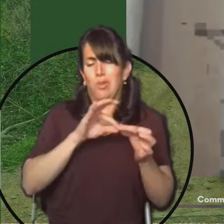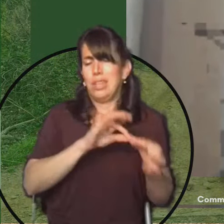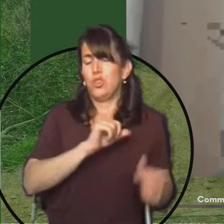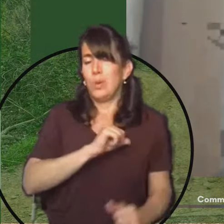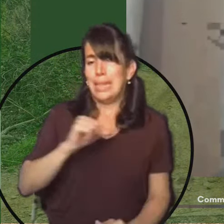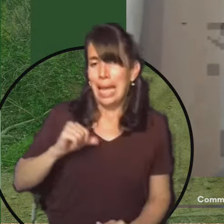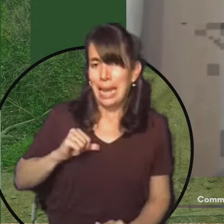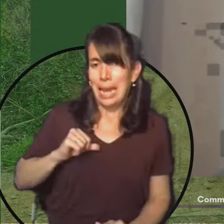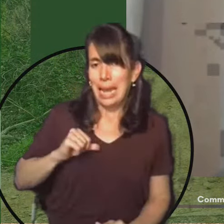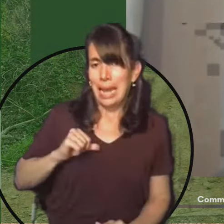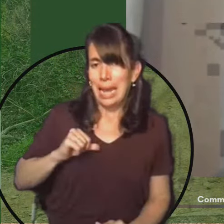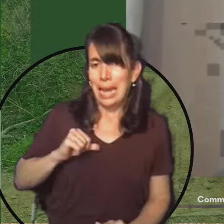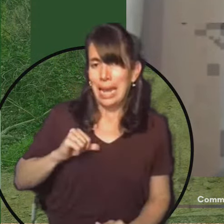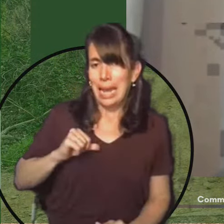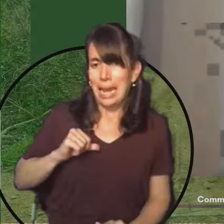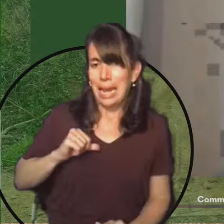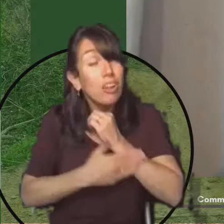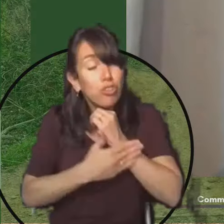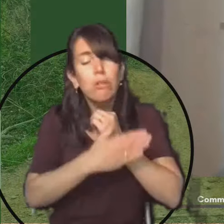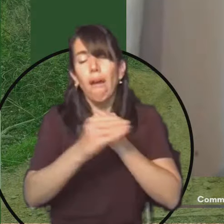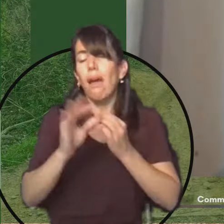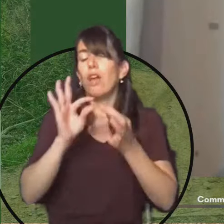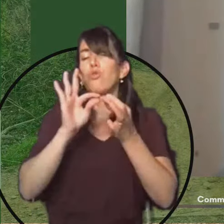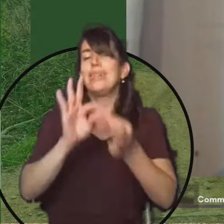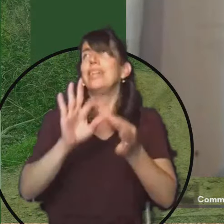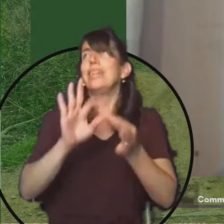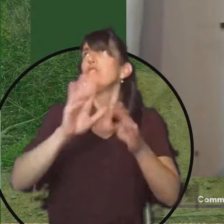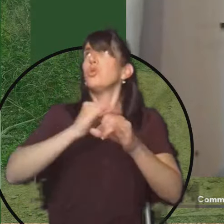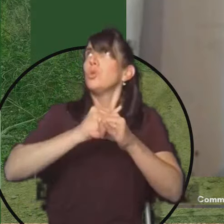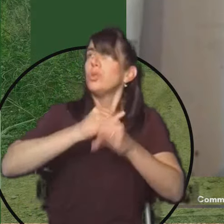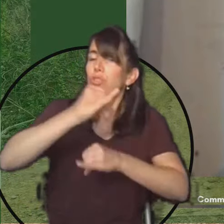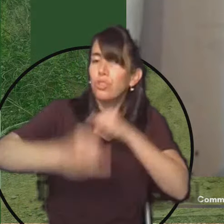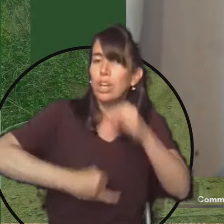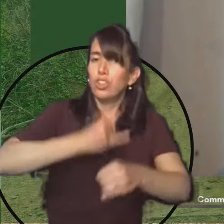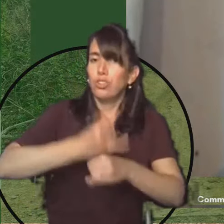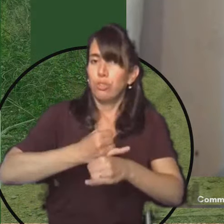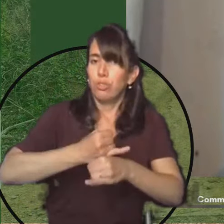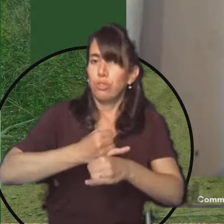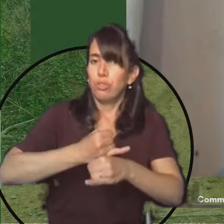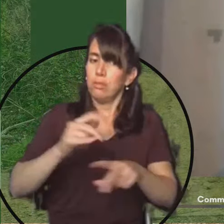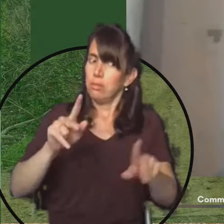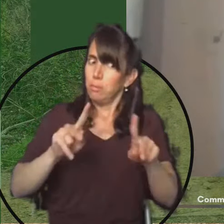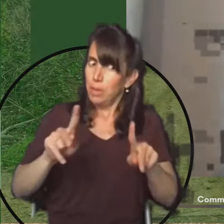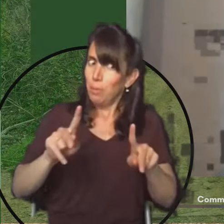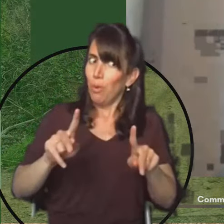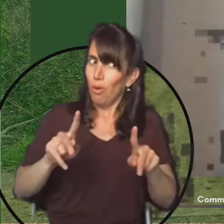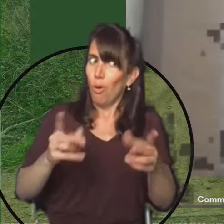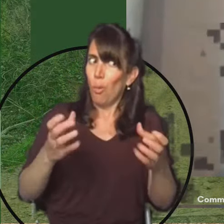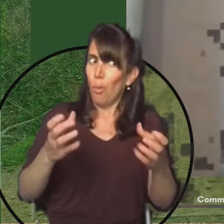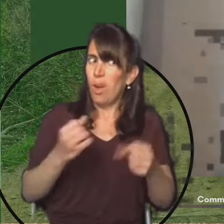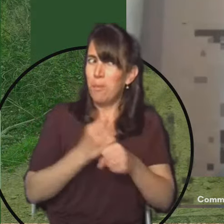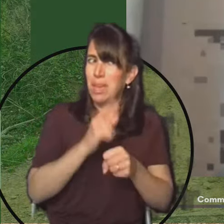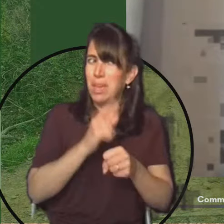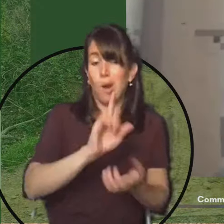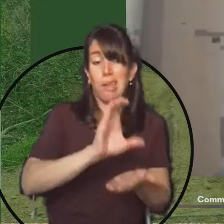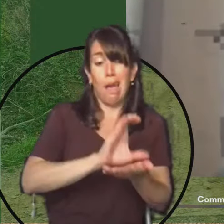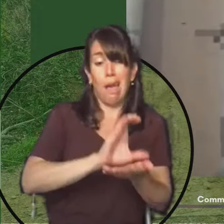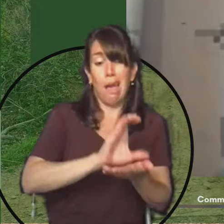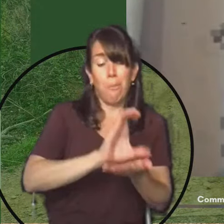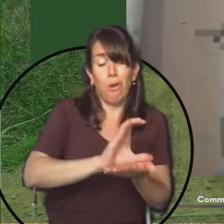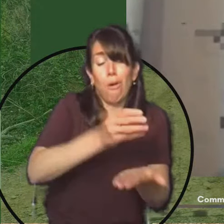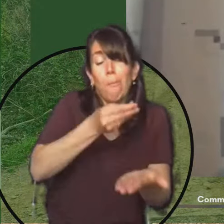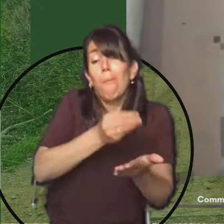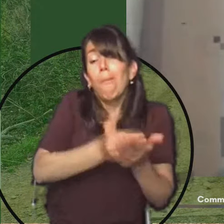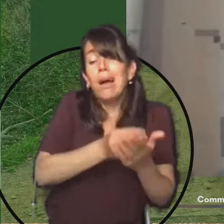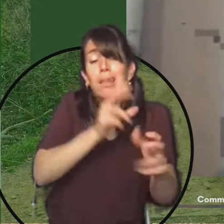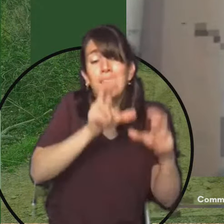comes to challenging those who wish to make sure that capital prevails over the interests of working class people and poor people. So we thought it